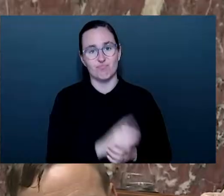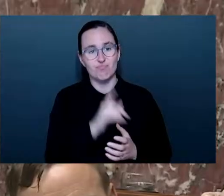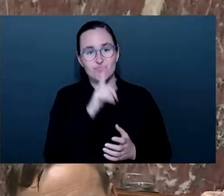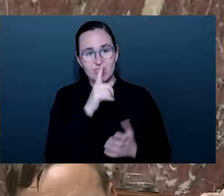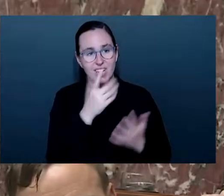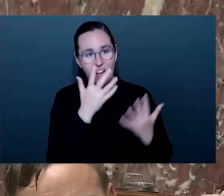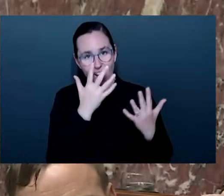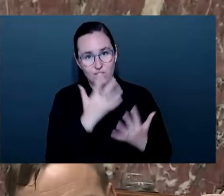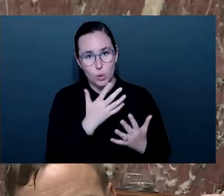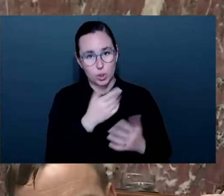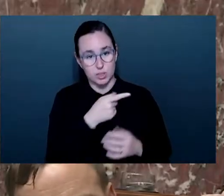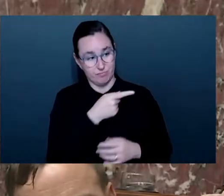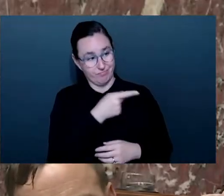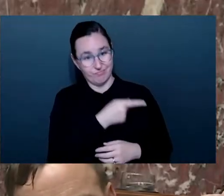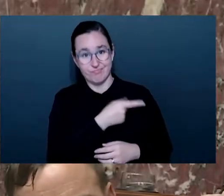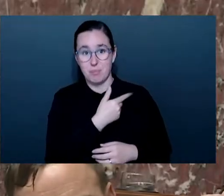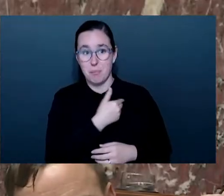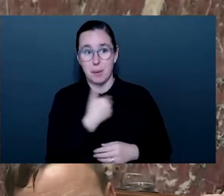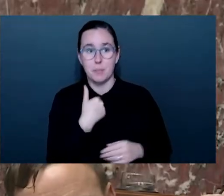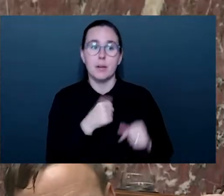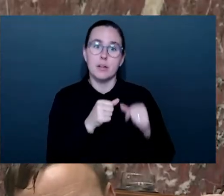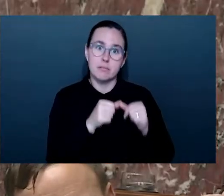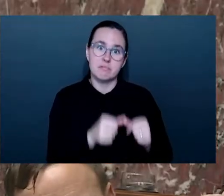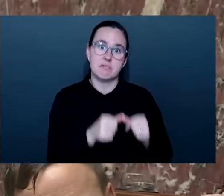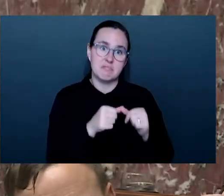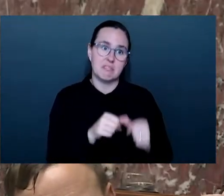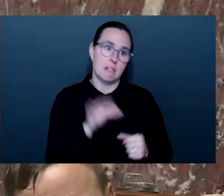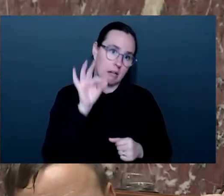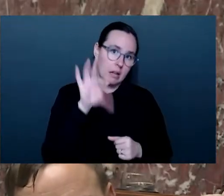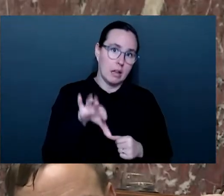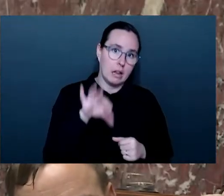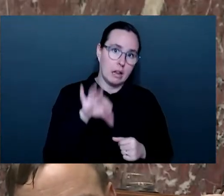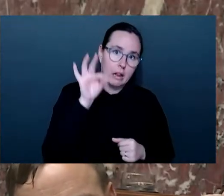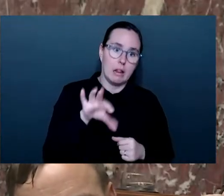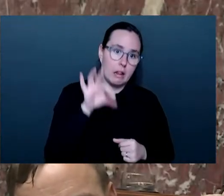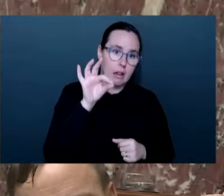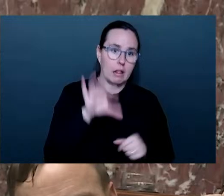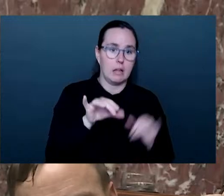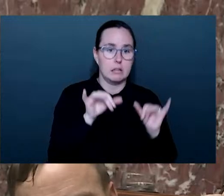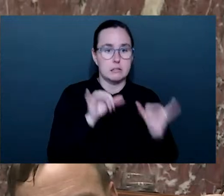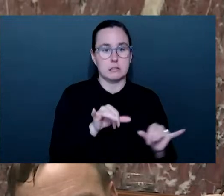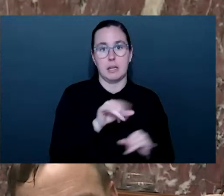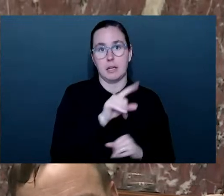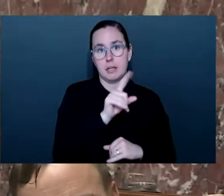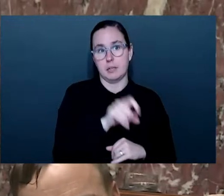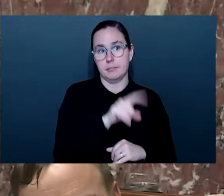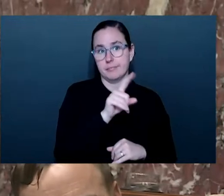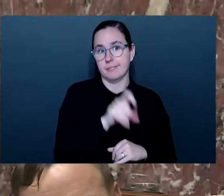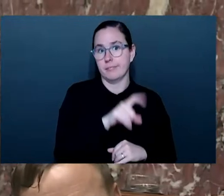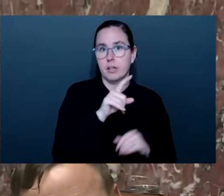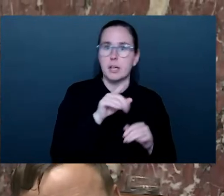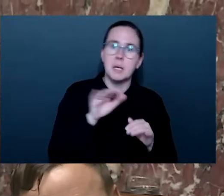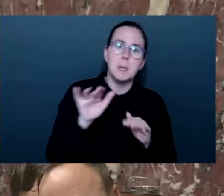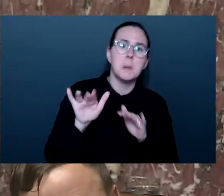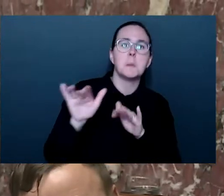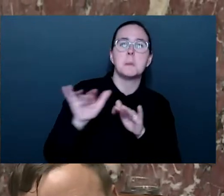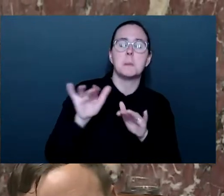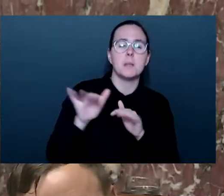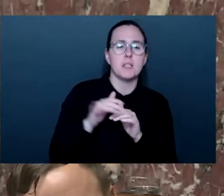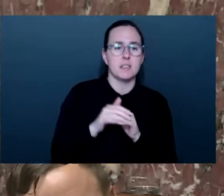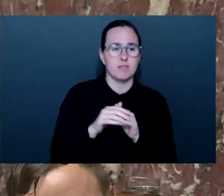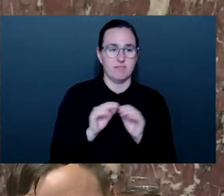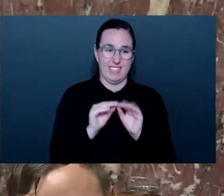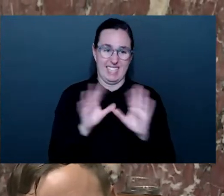questioning in this House. We have made it very, very clear to the member and to every single person in this